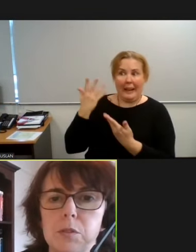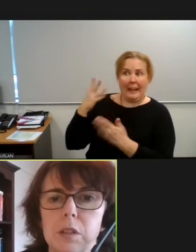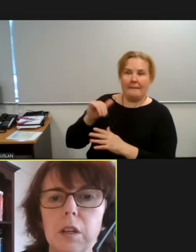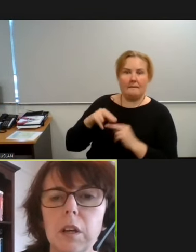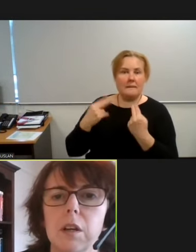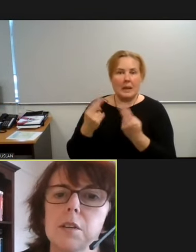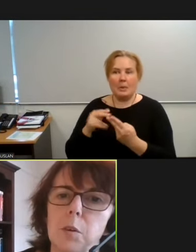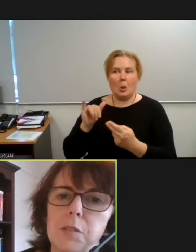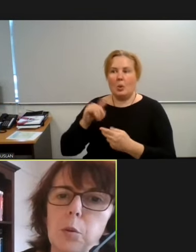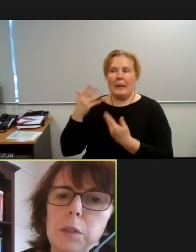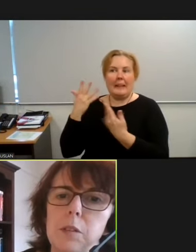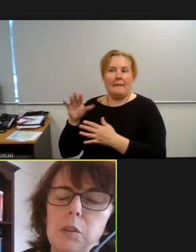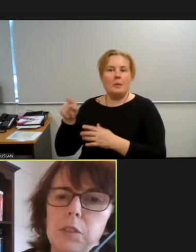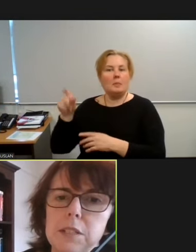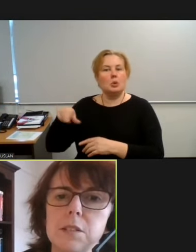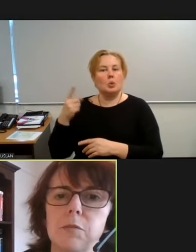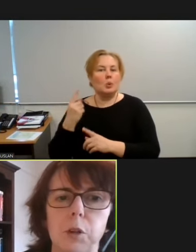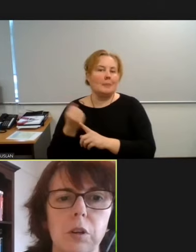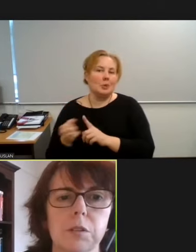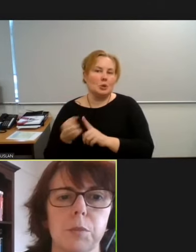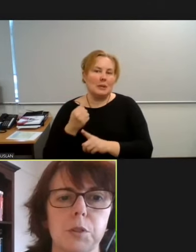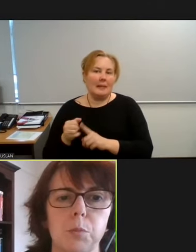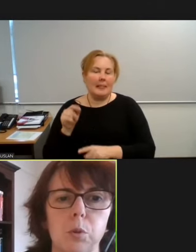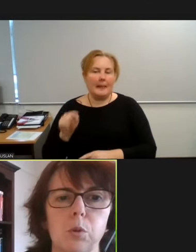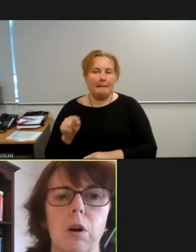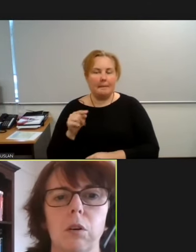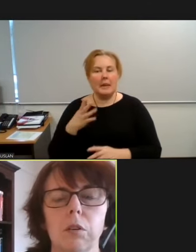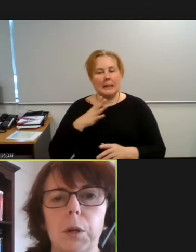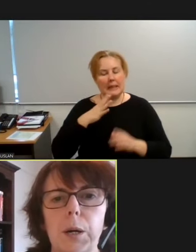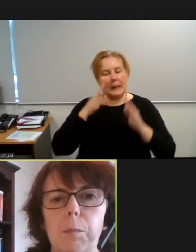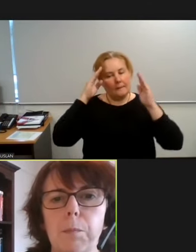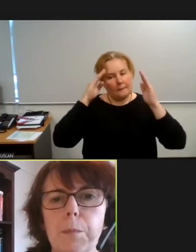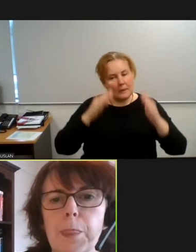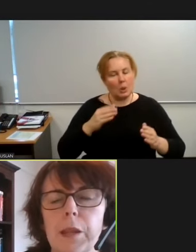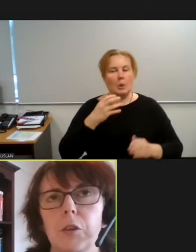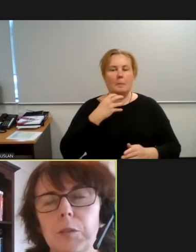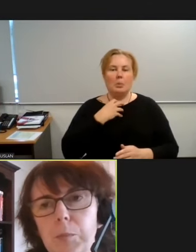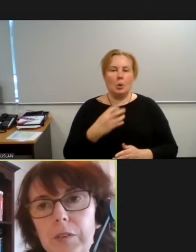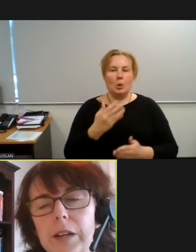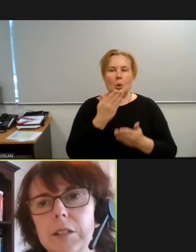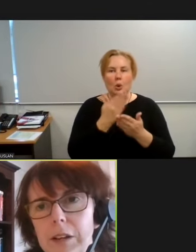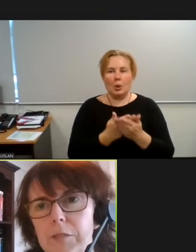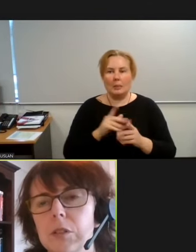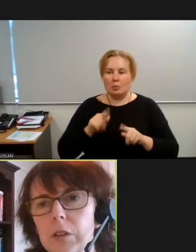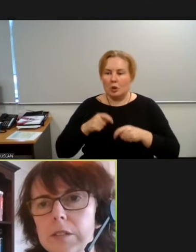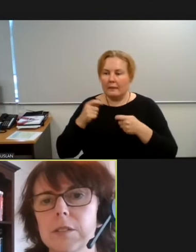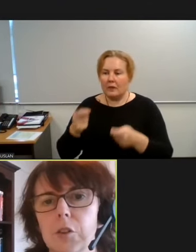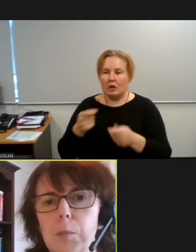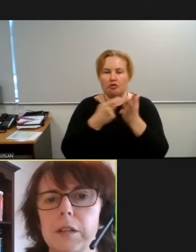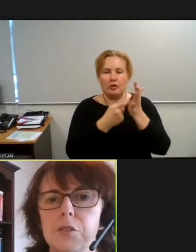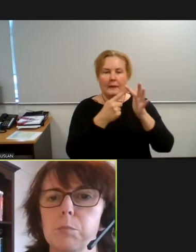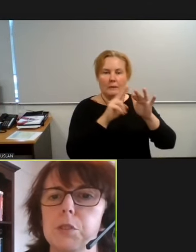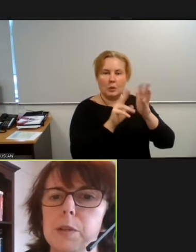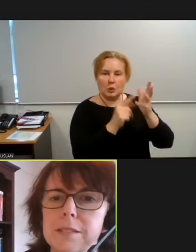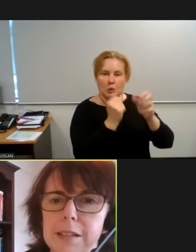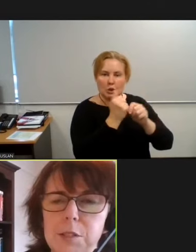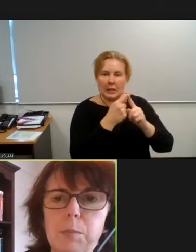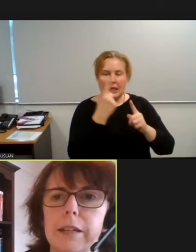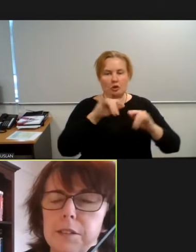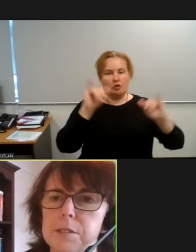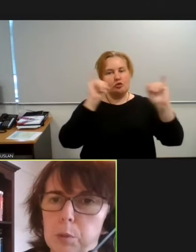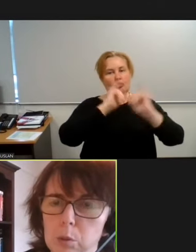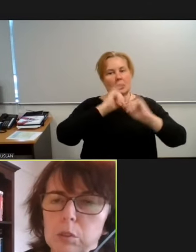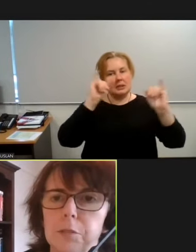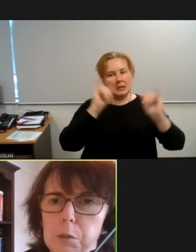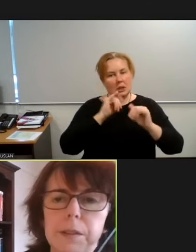leave the abuser. So I think we've needed to focus much more on not only providing refuge and crisis accommodation, but doing safety